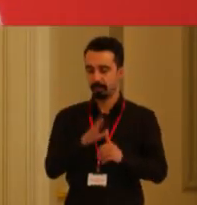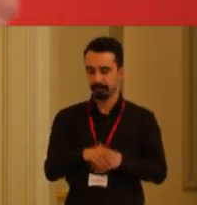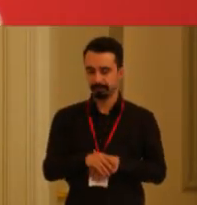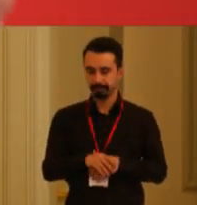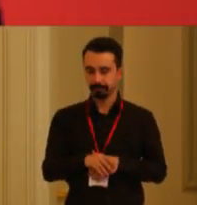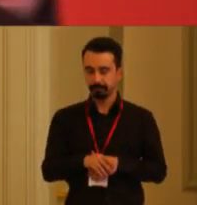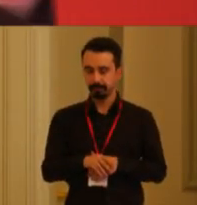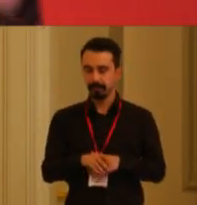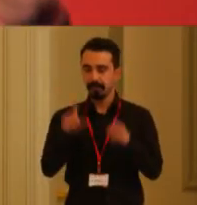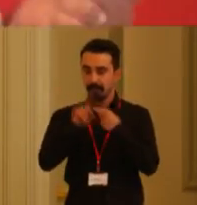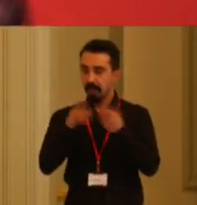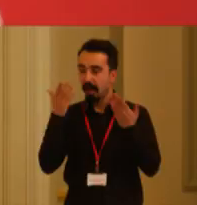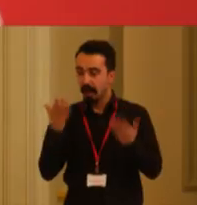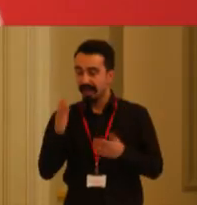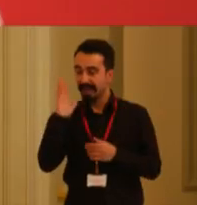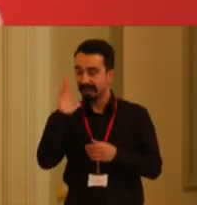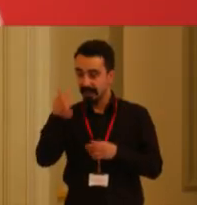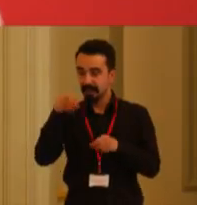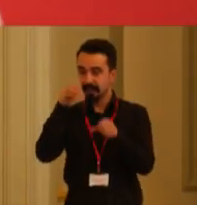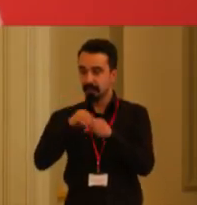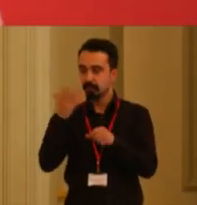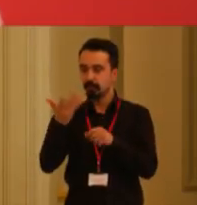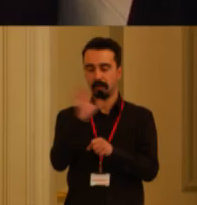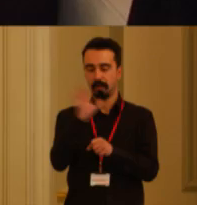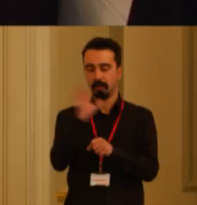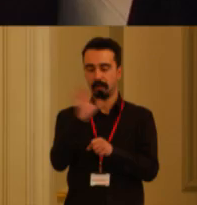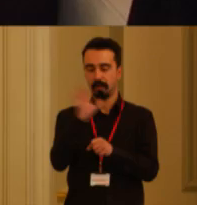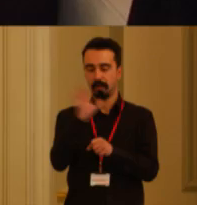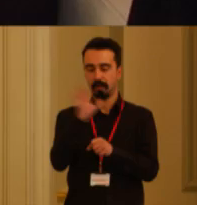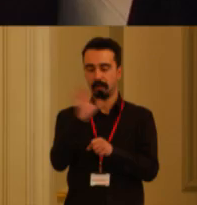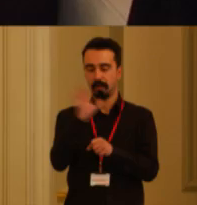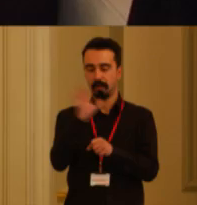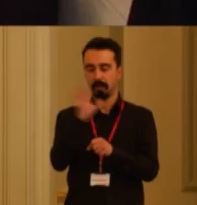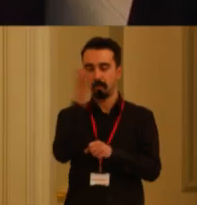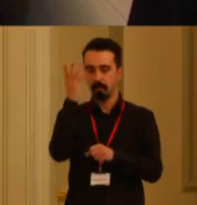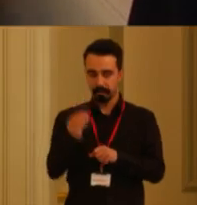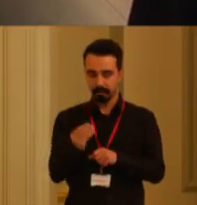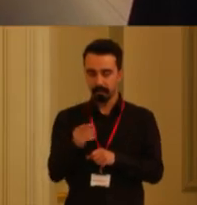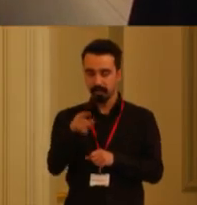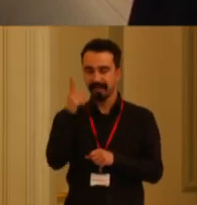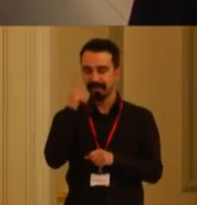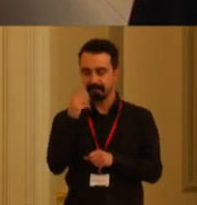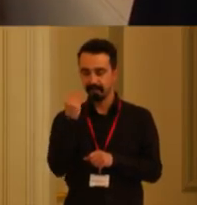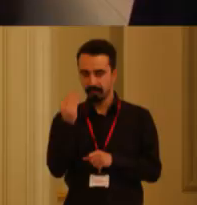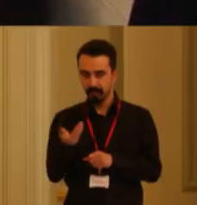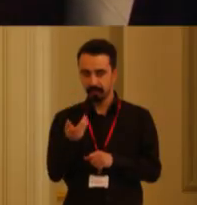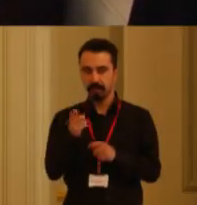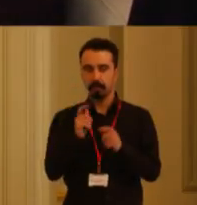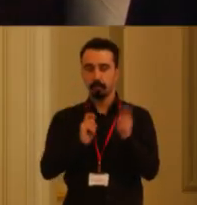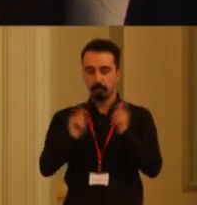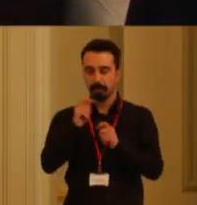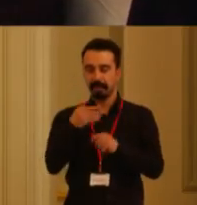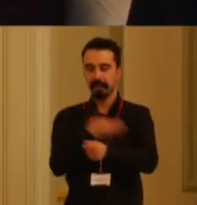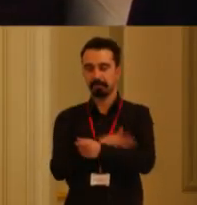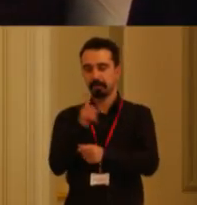then their trust and confidence in the system is lower. Still, happening in terms of informal, the debate around